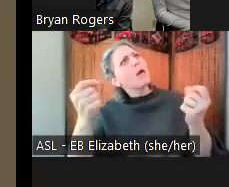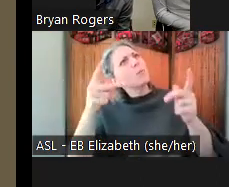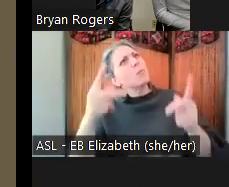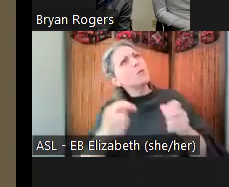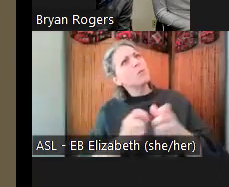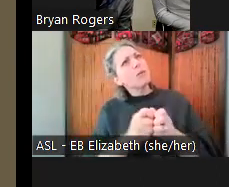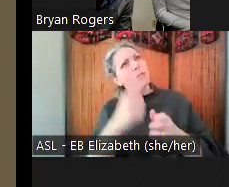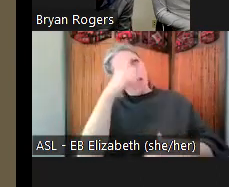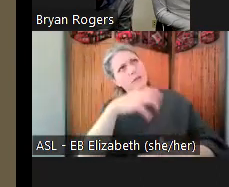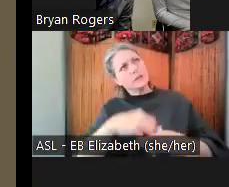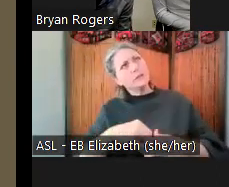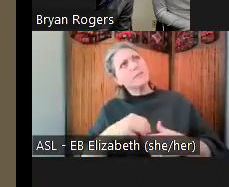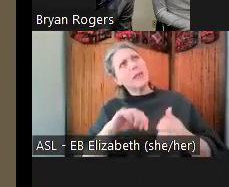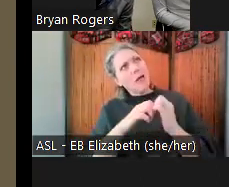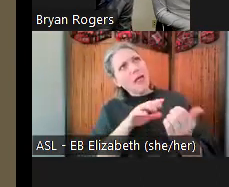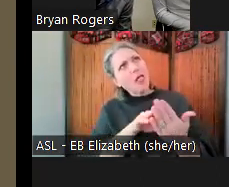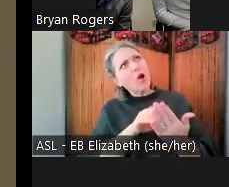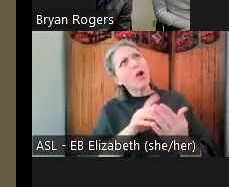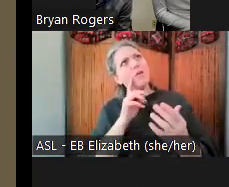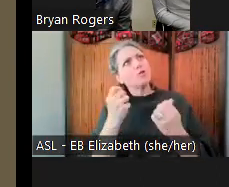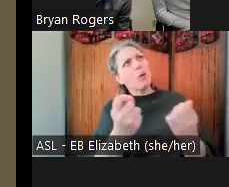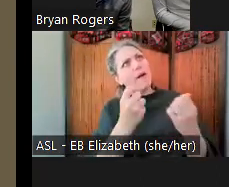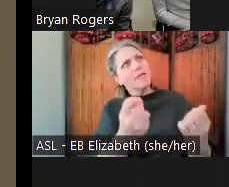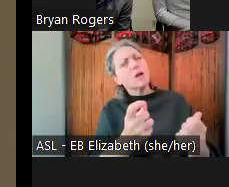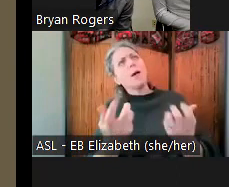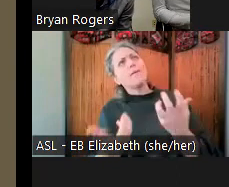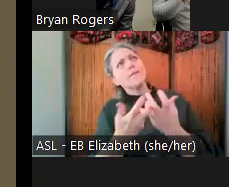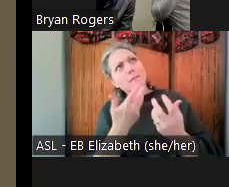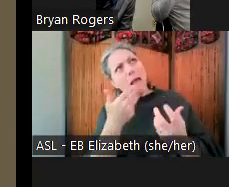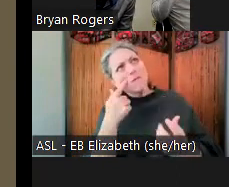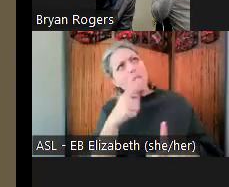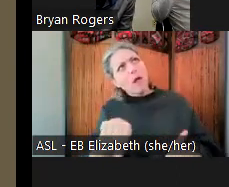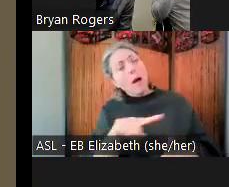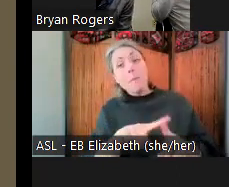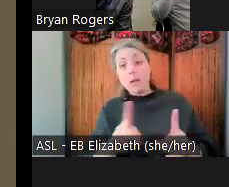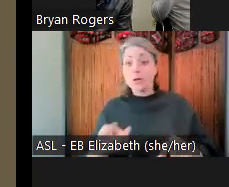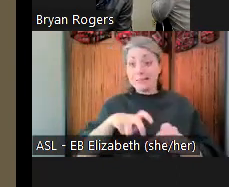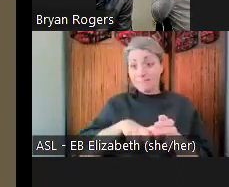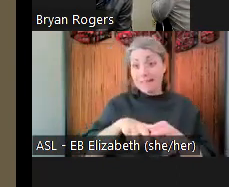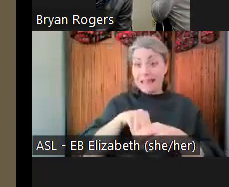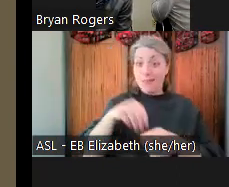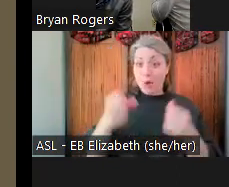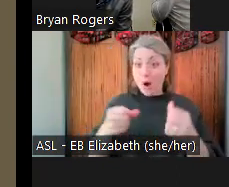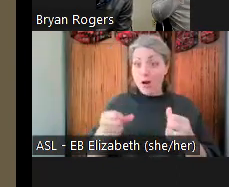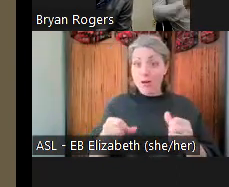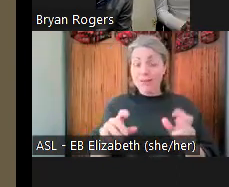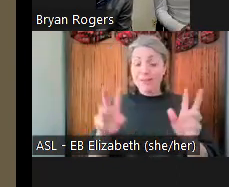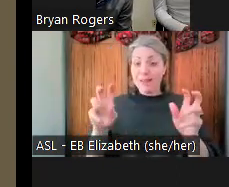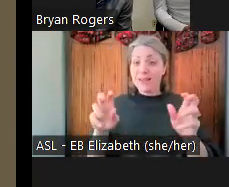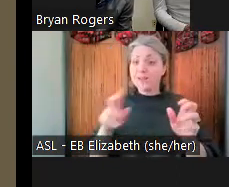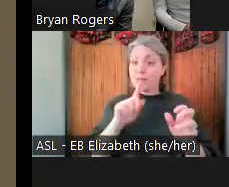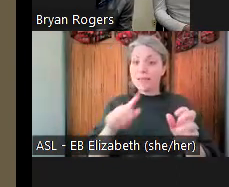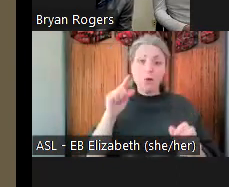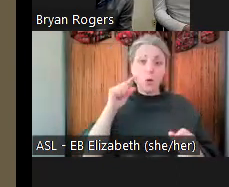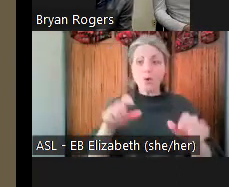way of knowing how they learn, what might work best for them. But once you get in the vehicle, it's kind of like the gold standard.